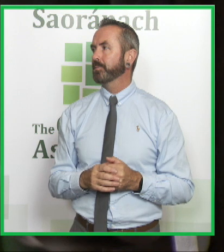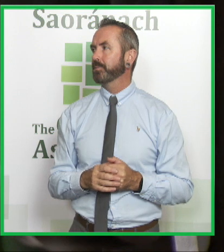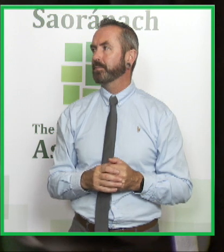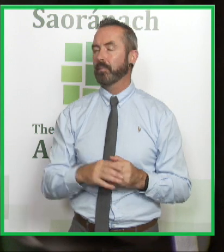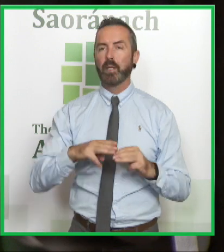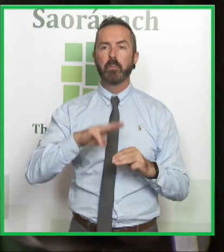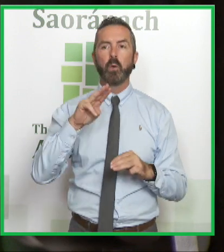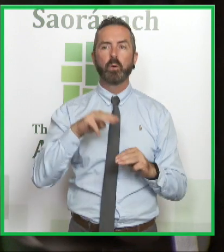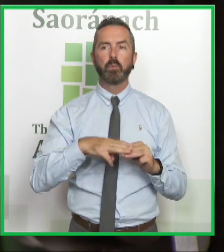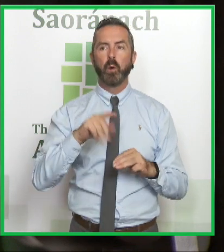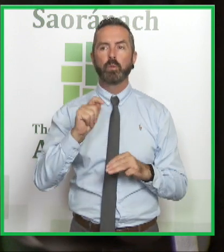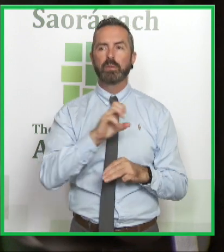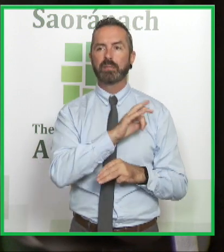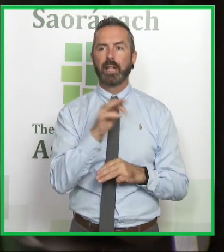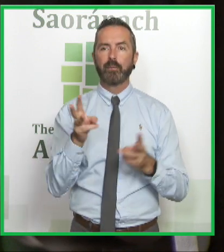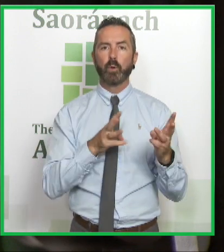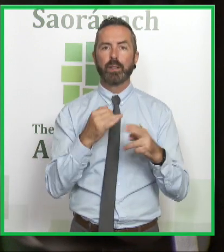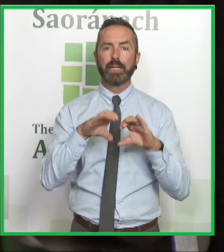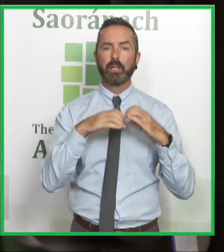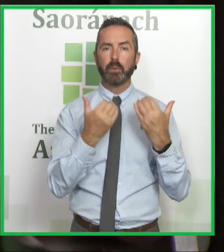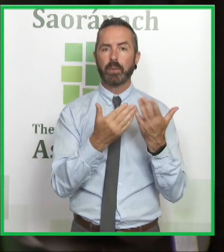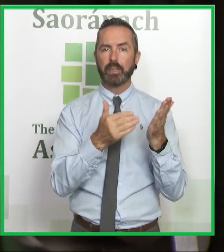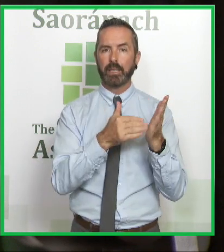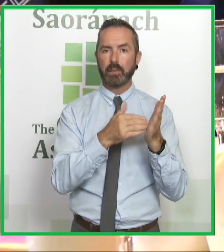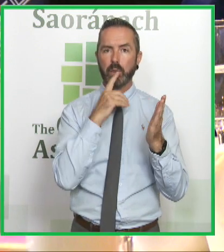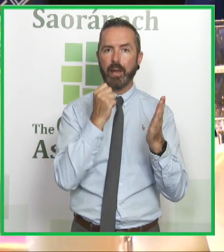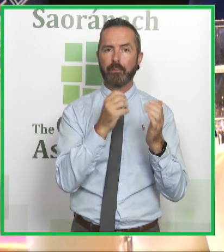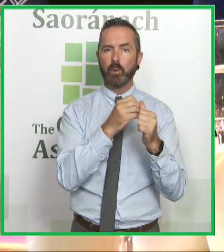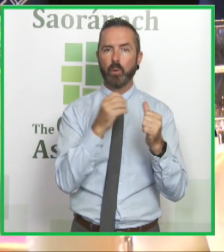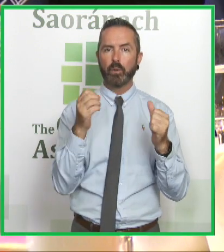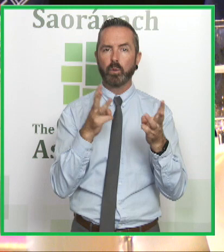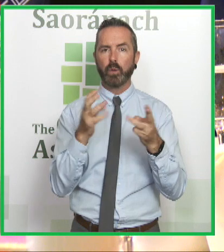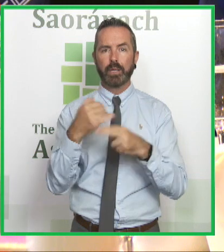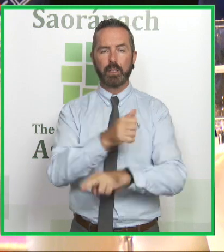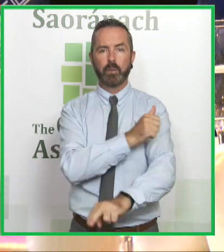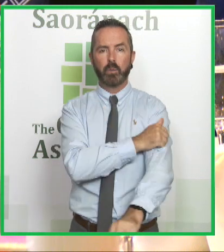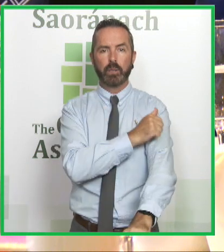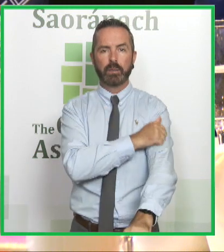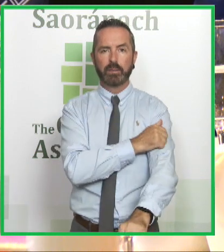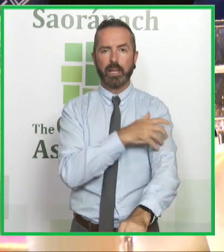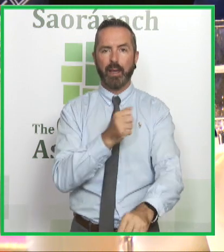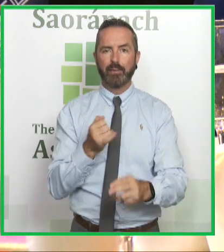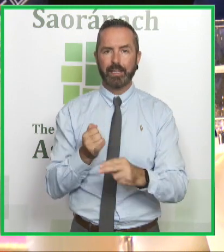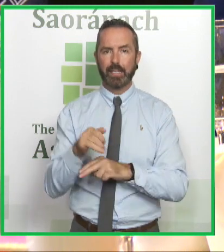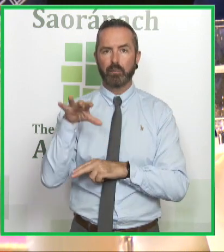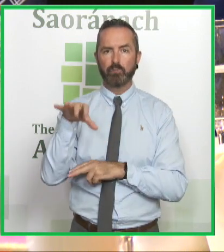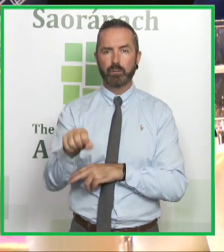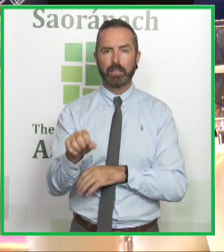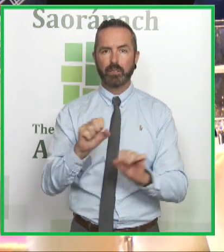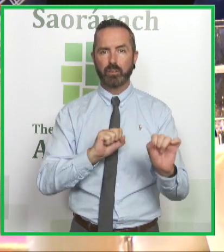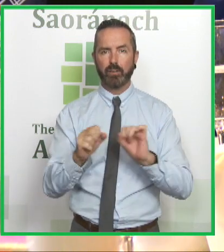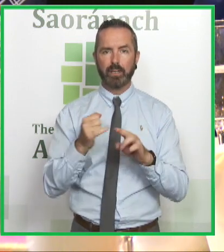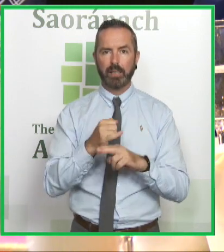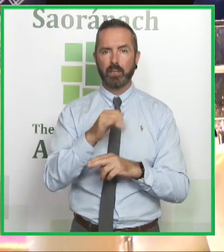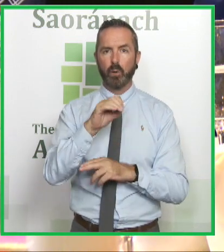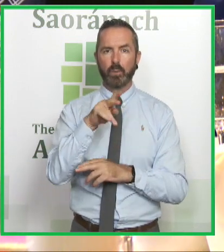staff work in the community, we have staff working in all of our prisons, and we provide an in-reach service to Overstand Children Detention